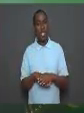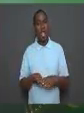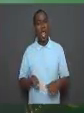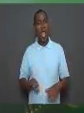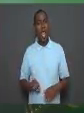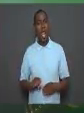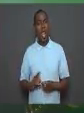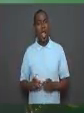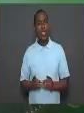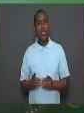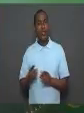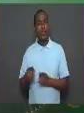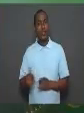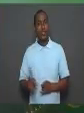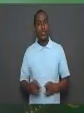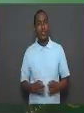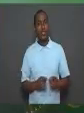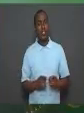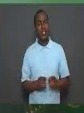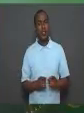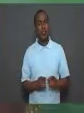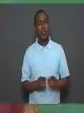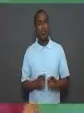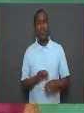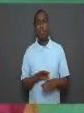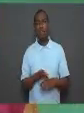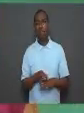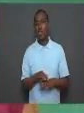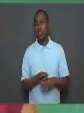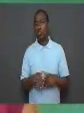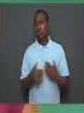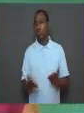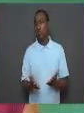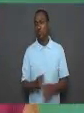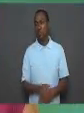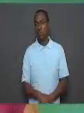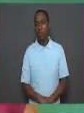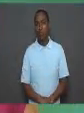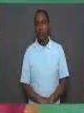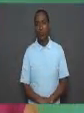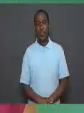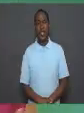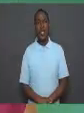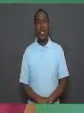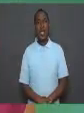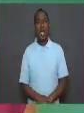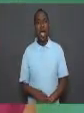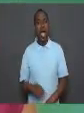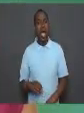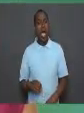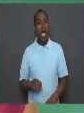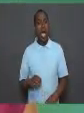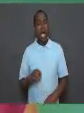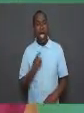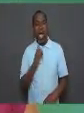system to a number of infections. Stomach acid kills off